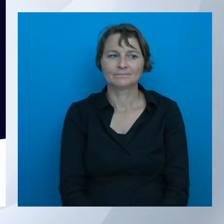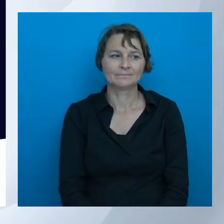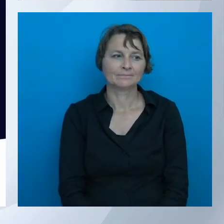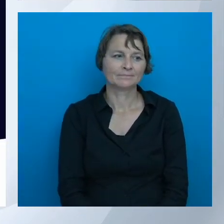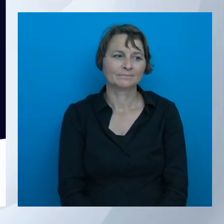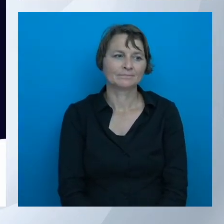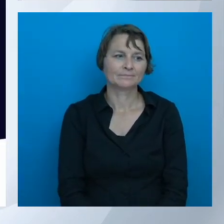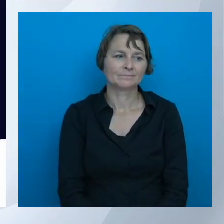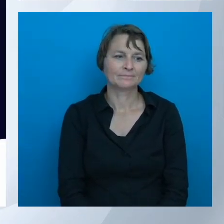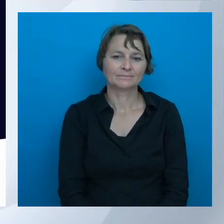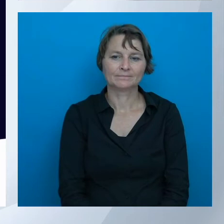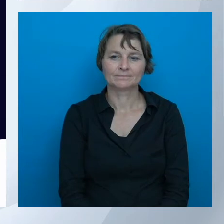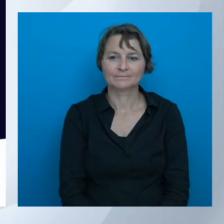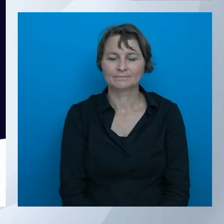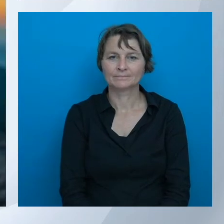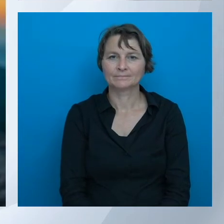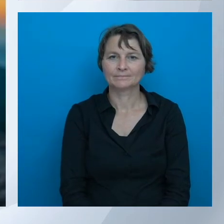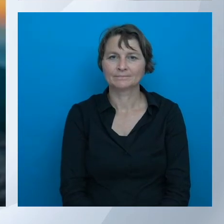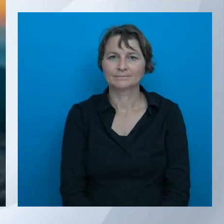wrap things up.